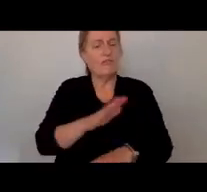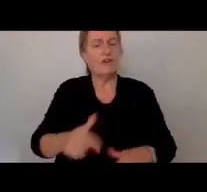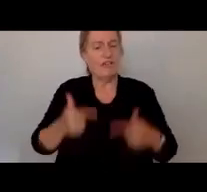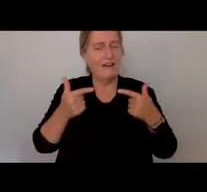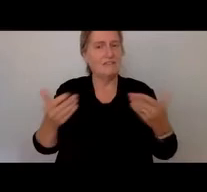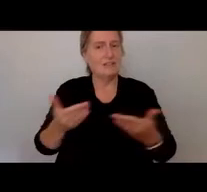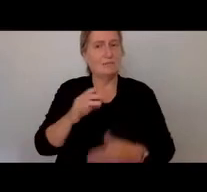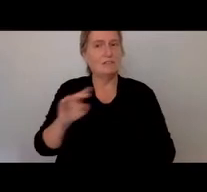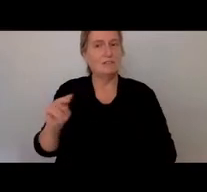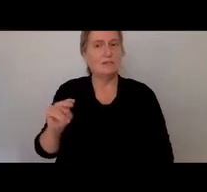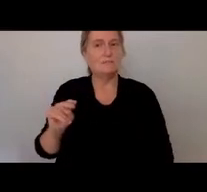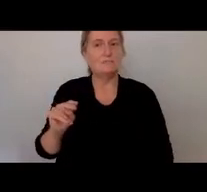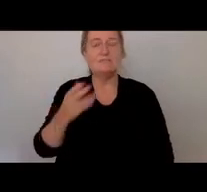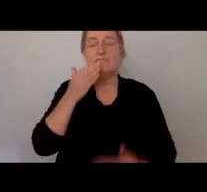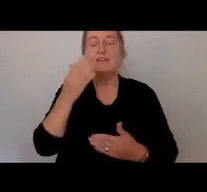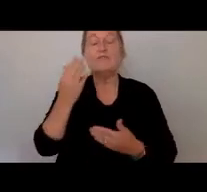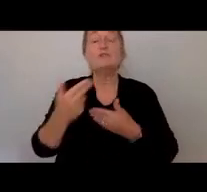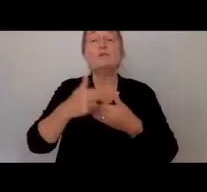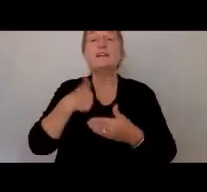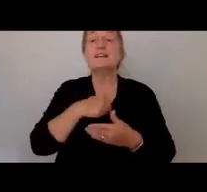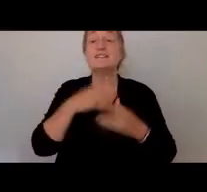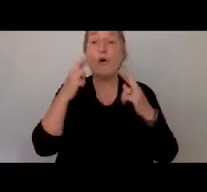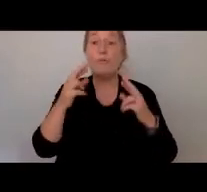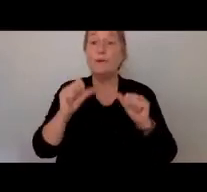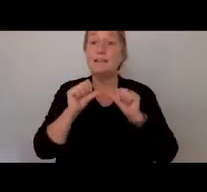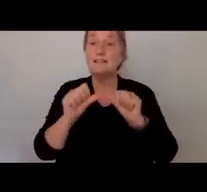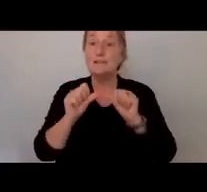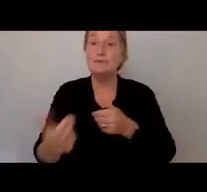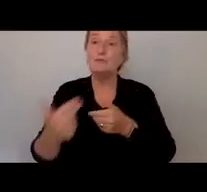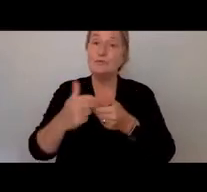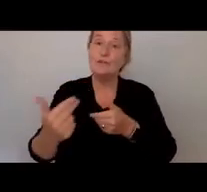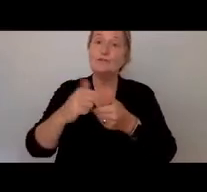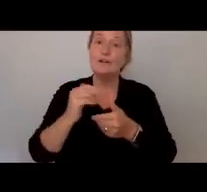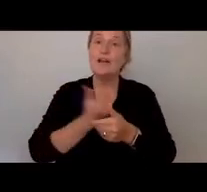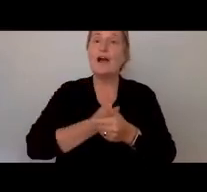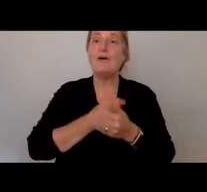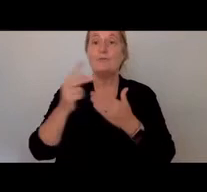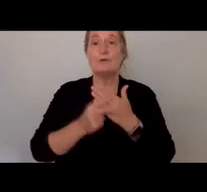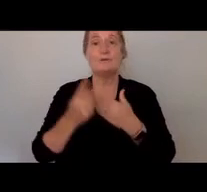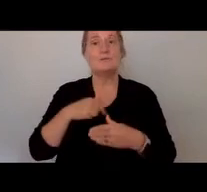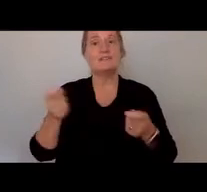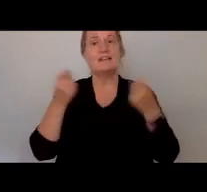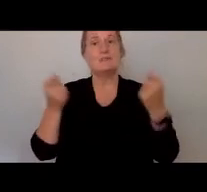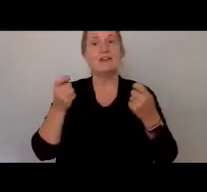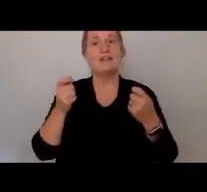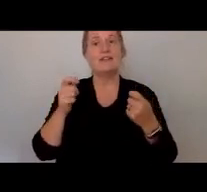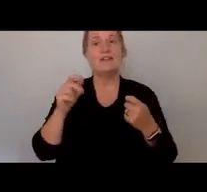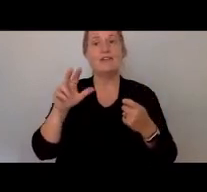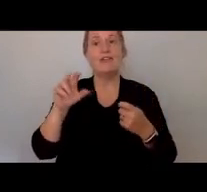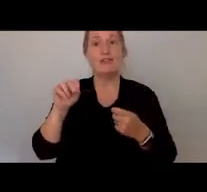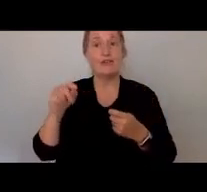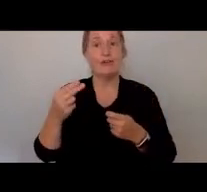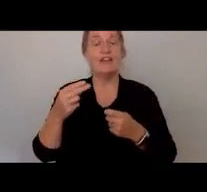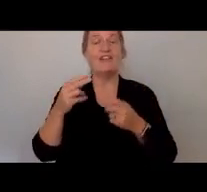for future presentations and programs as we celebrate the 30th anniversary of the Americans with Disabilities Act, and this